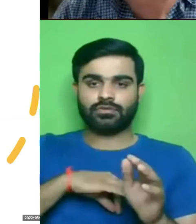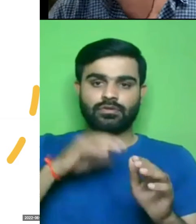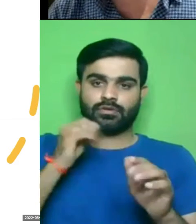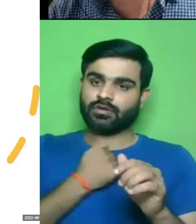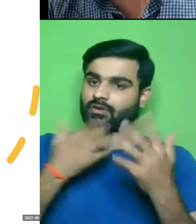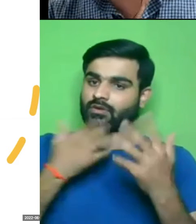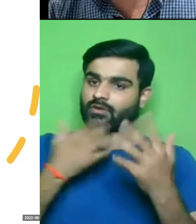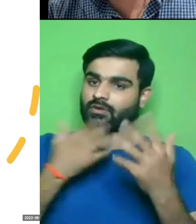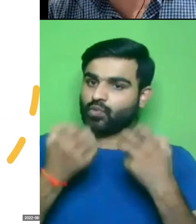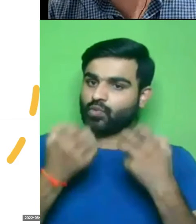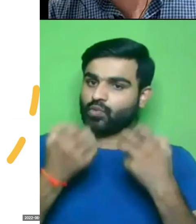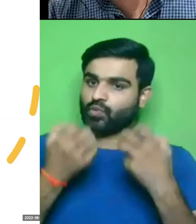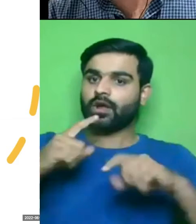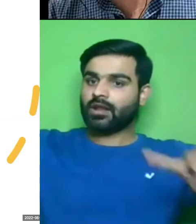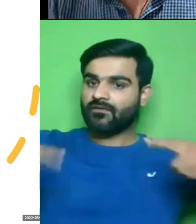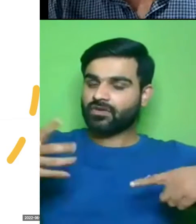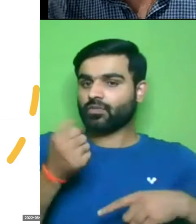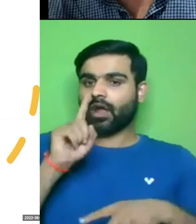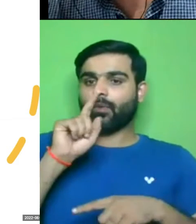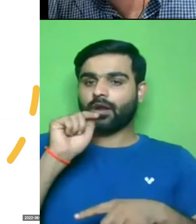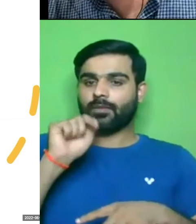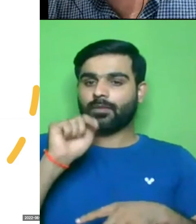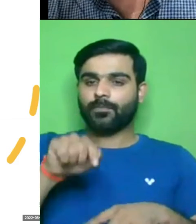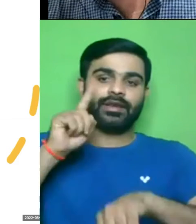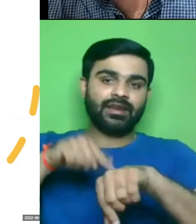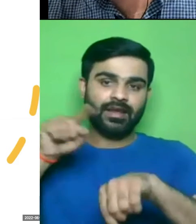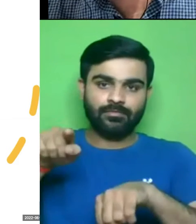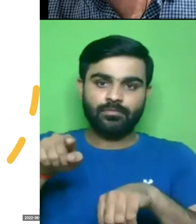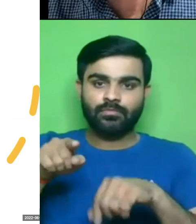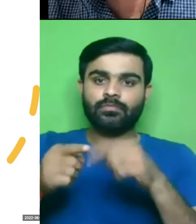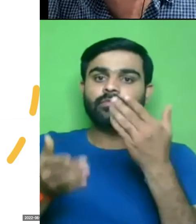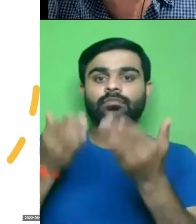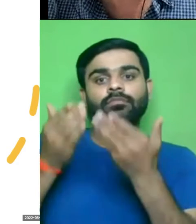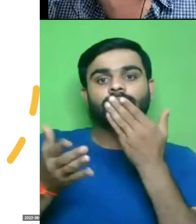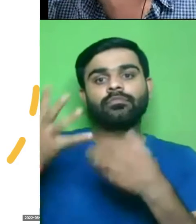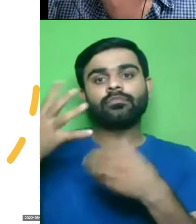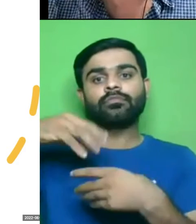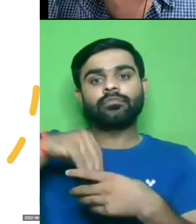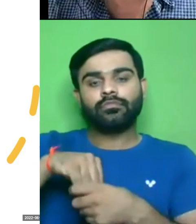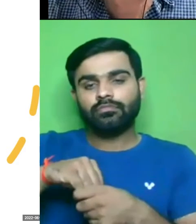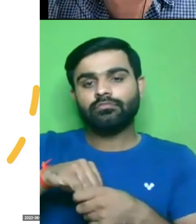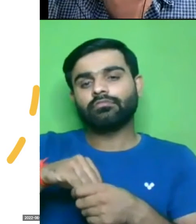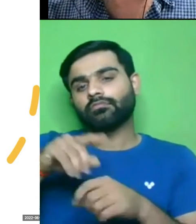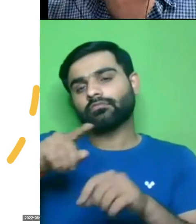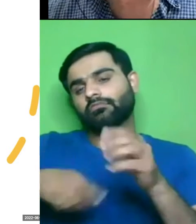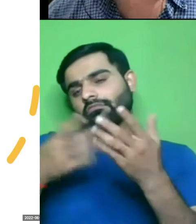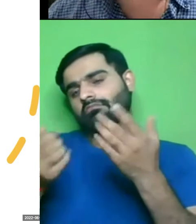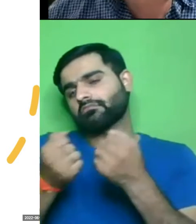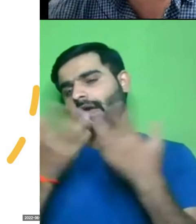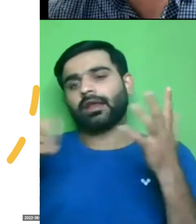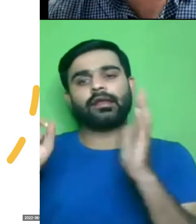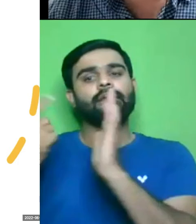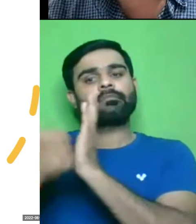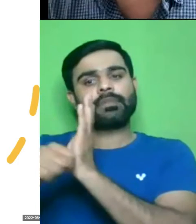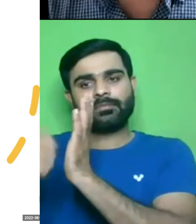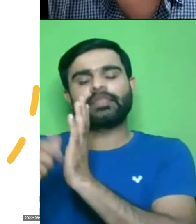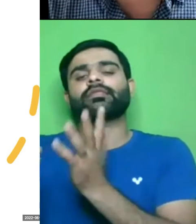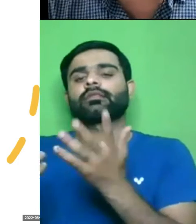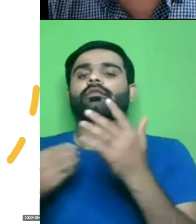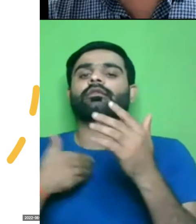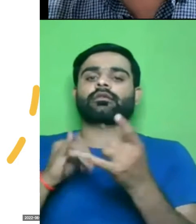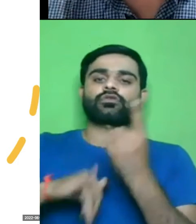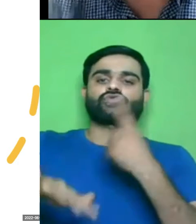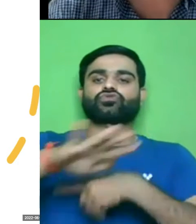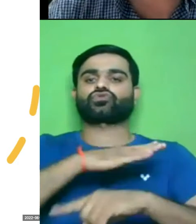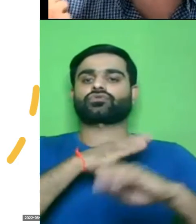that's a huge cost at one point in time that has to be, that's spread out over very many months. So if I build a social